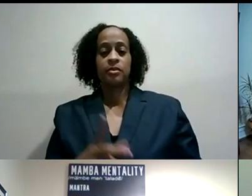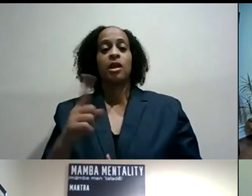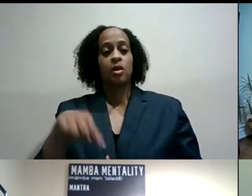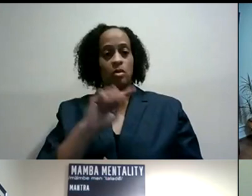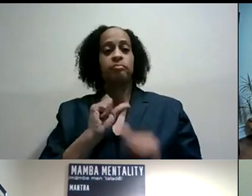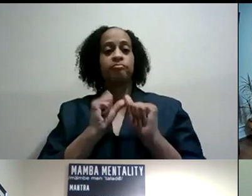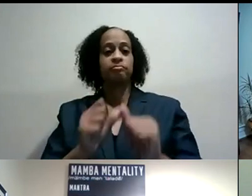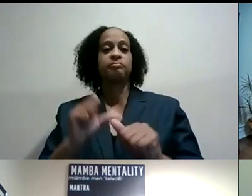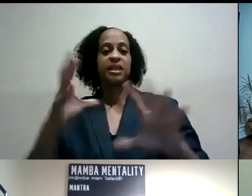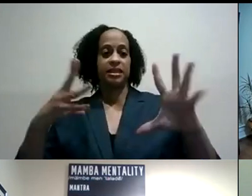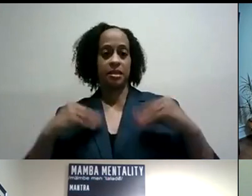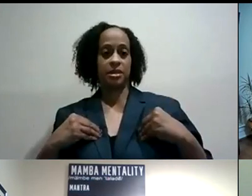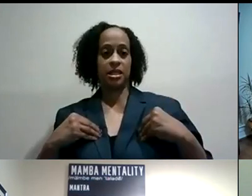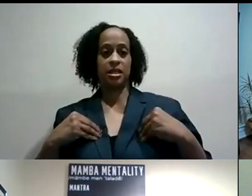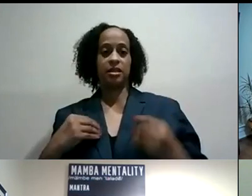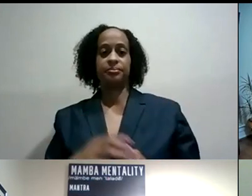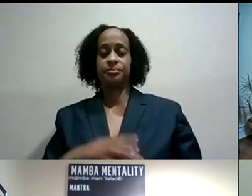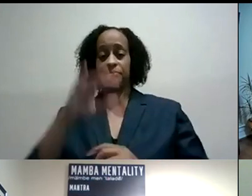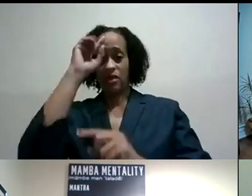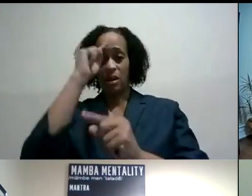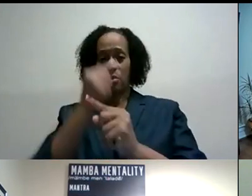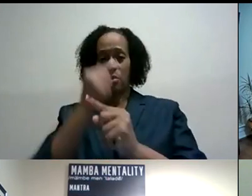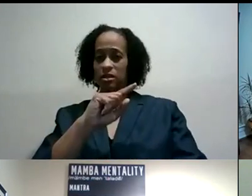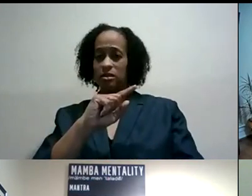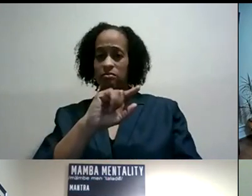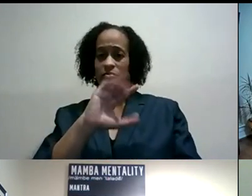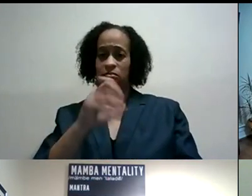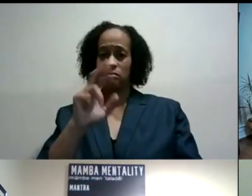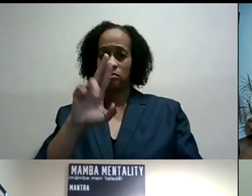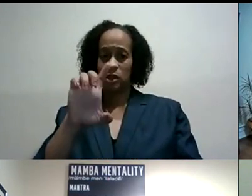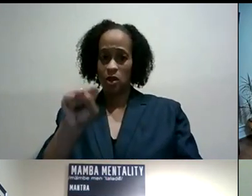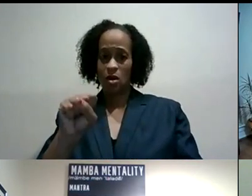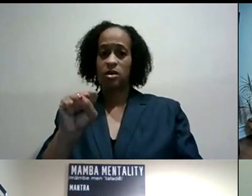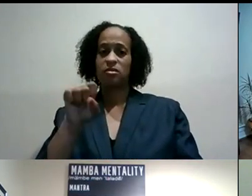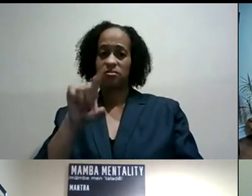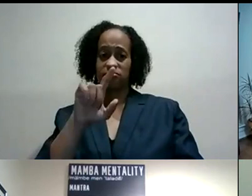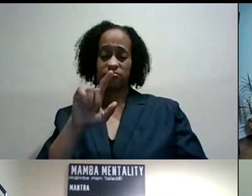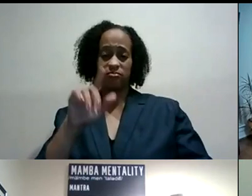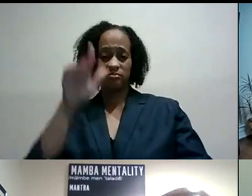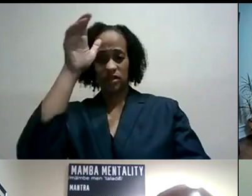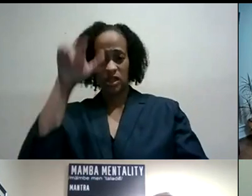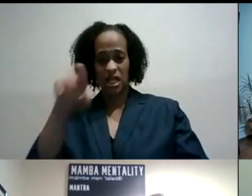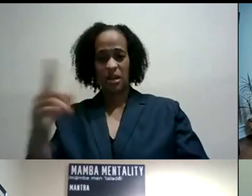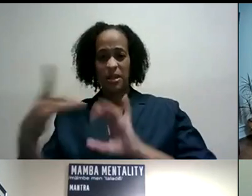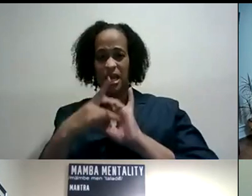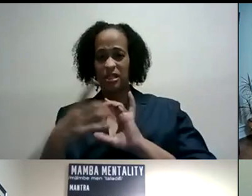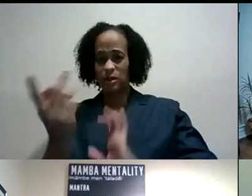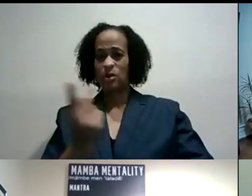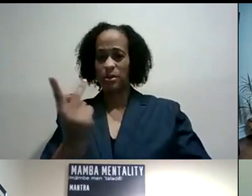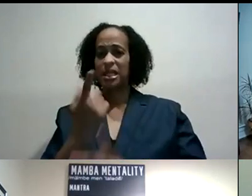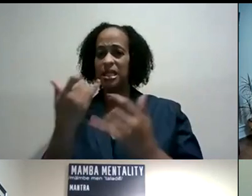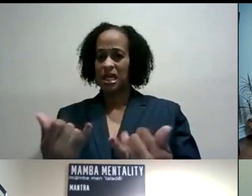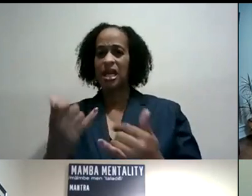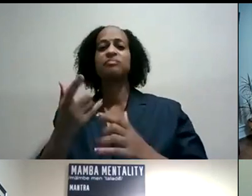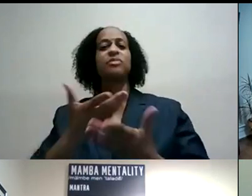accepted? All right, Brother Charles, does this apply to you and me today? It does. It surely does. All